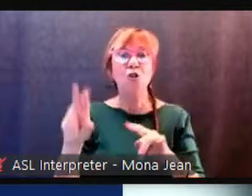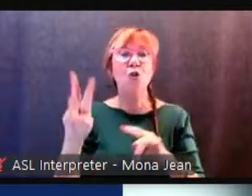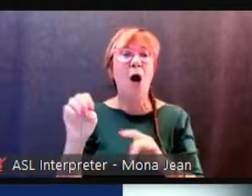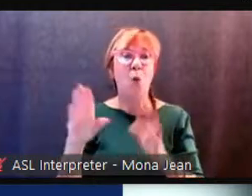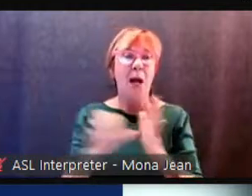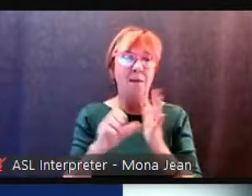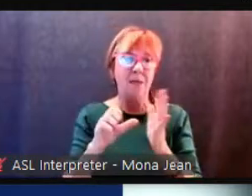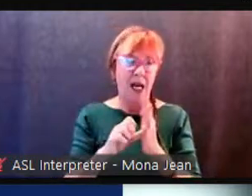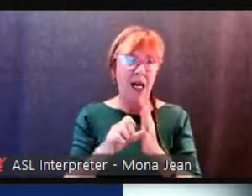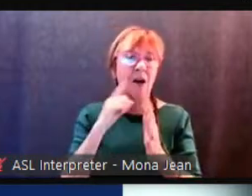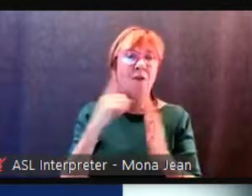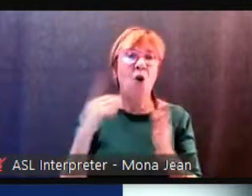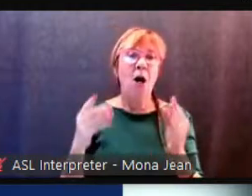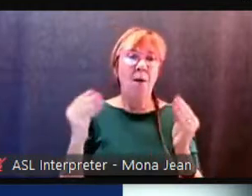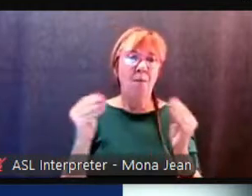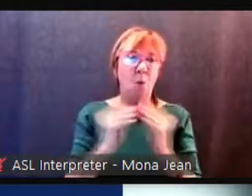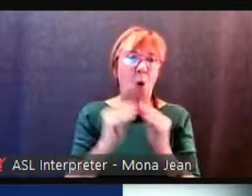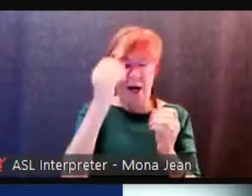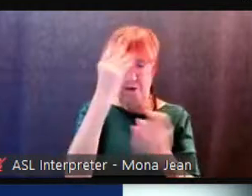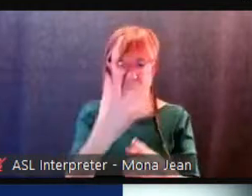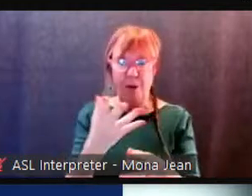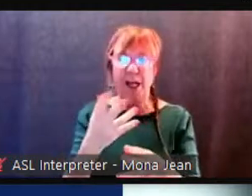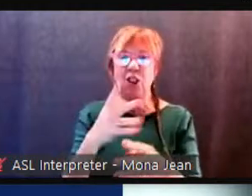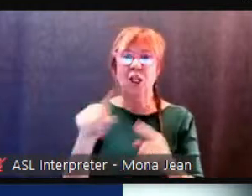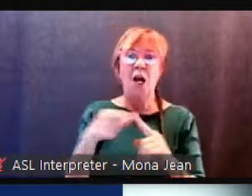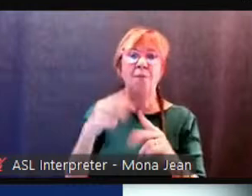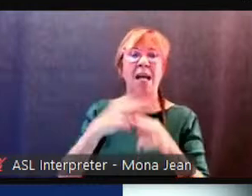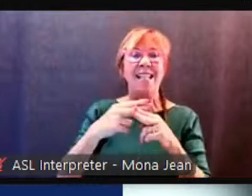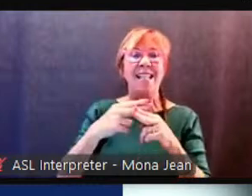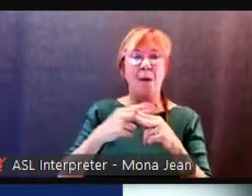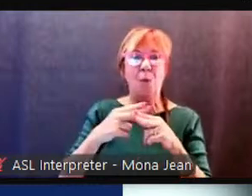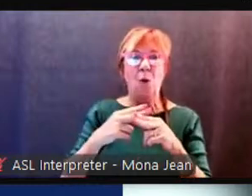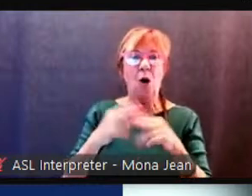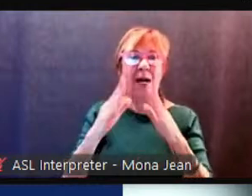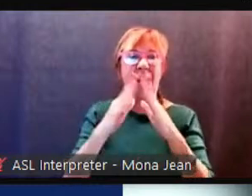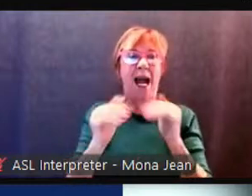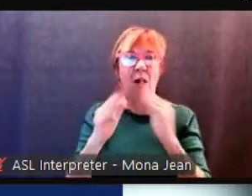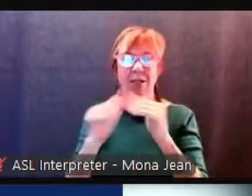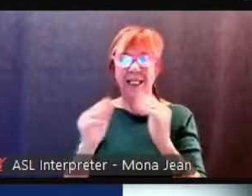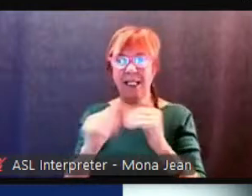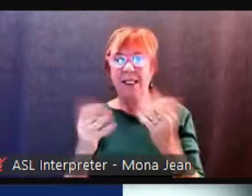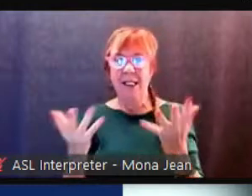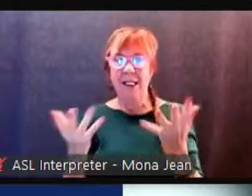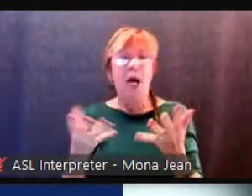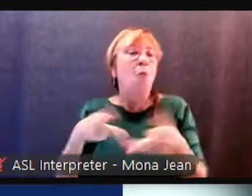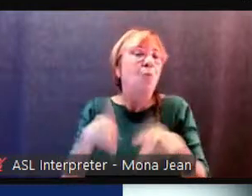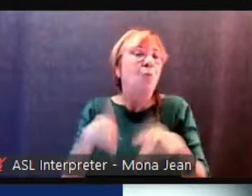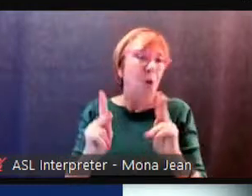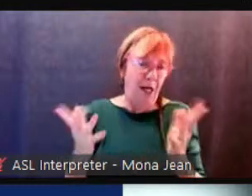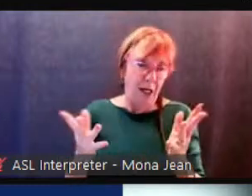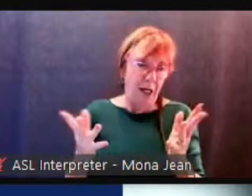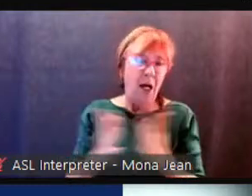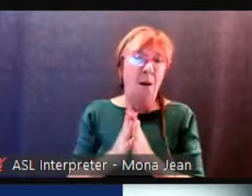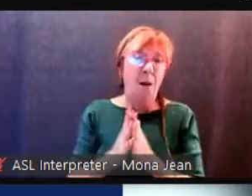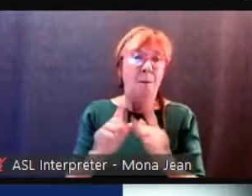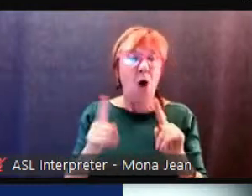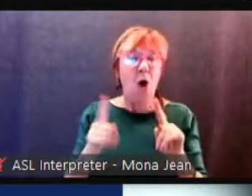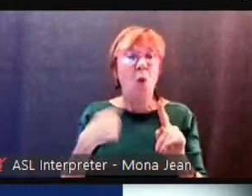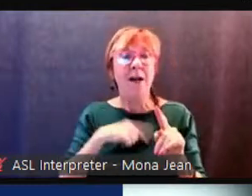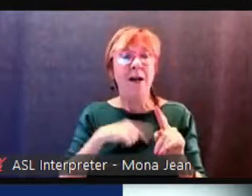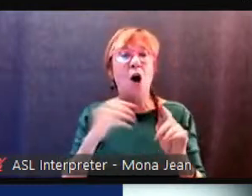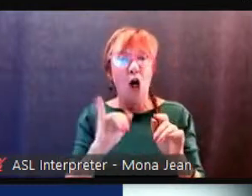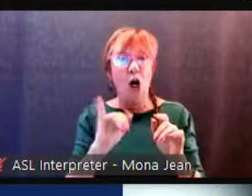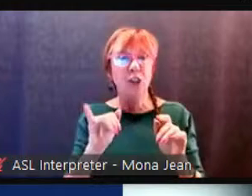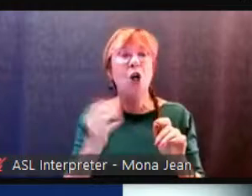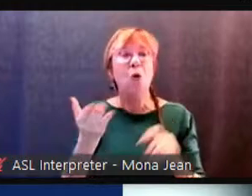website for the most up-to-date information on temporary housing and its various allowances. But again, to be clear, we have also